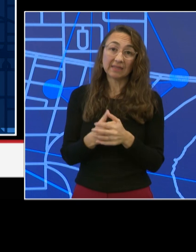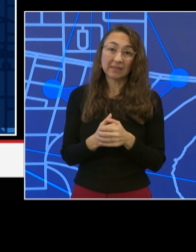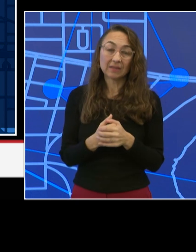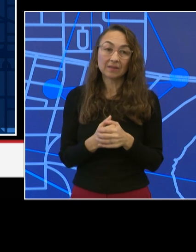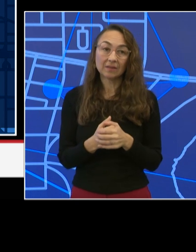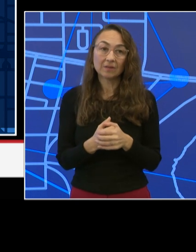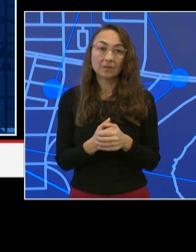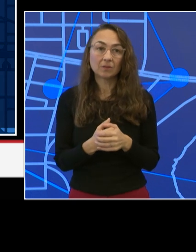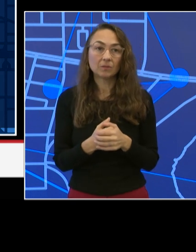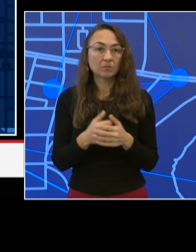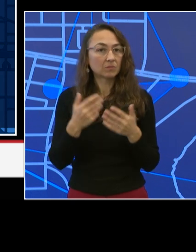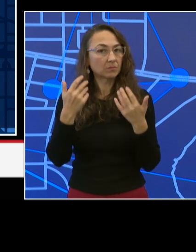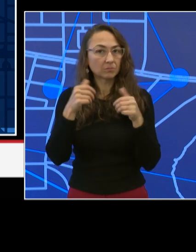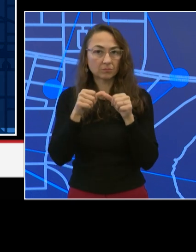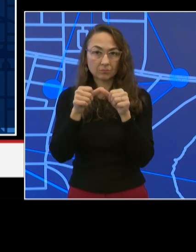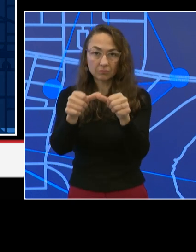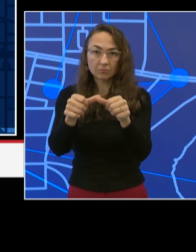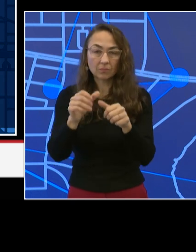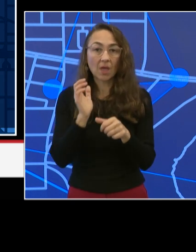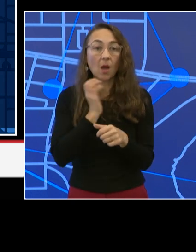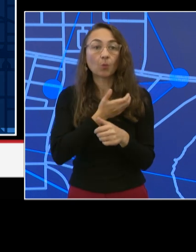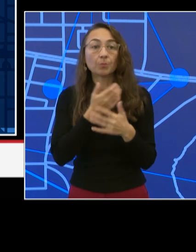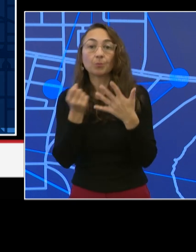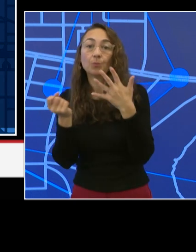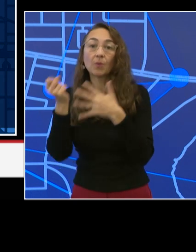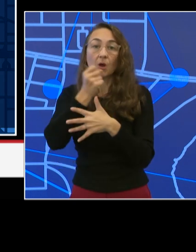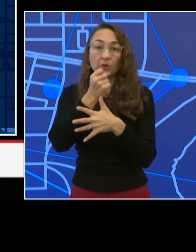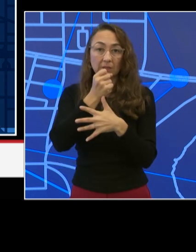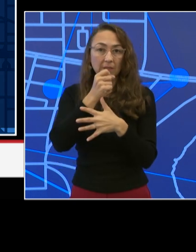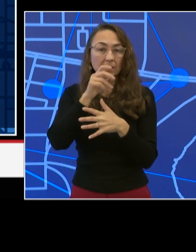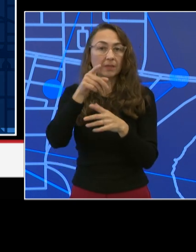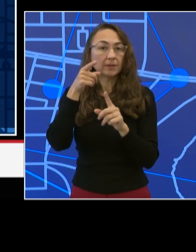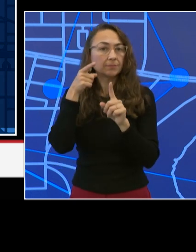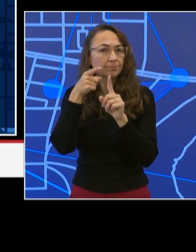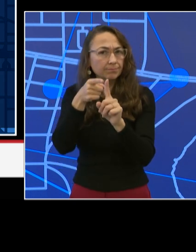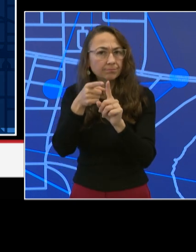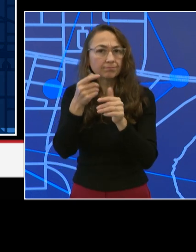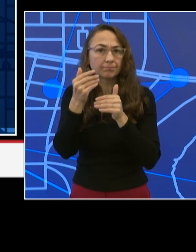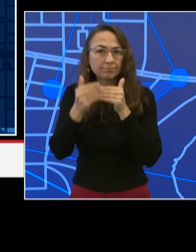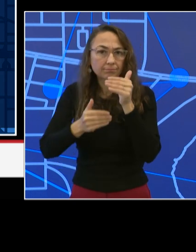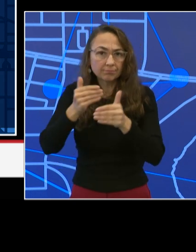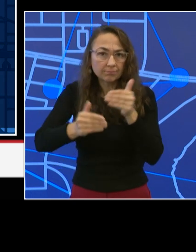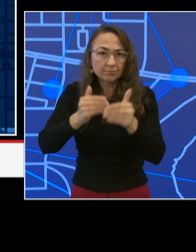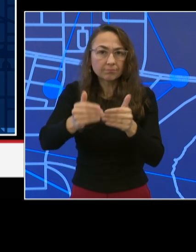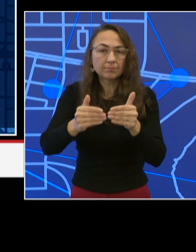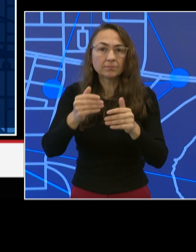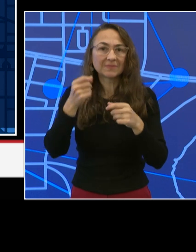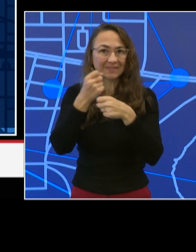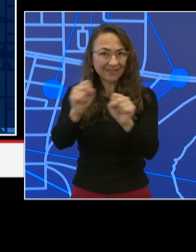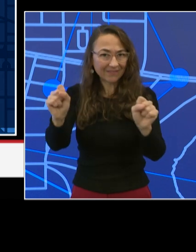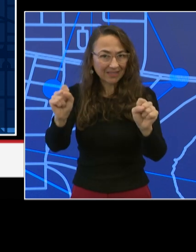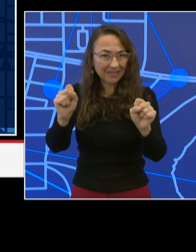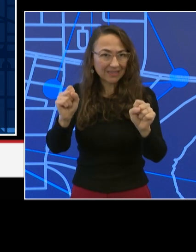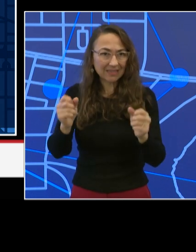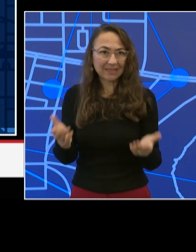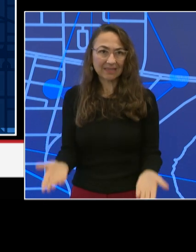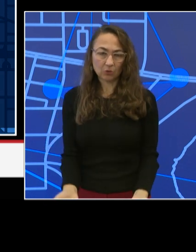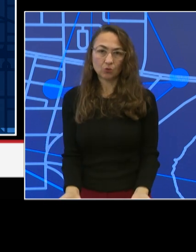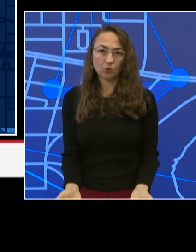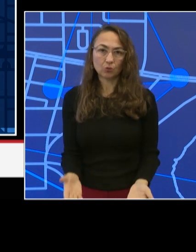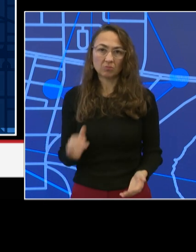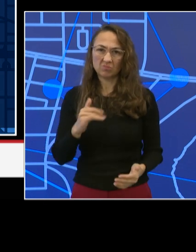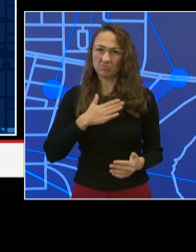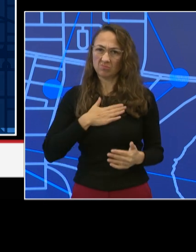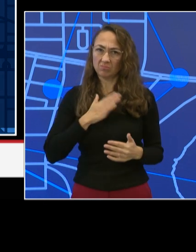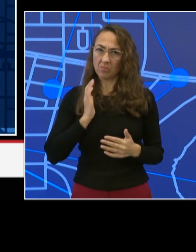#1 priority. We know it's the #1 priority for our residents and visitors, and it's ours across our government. And so we are very committed